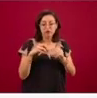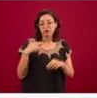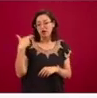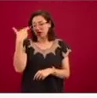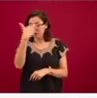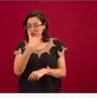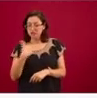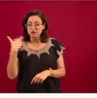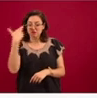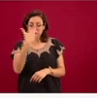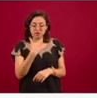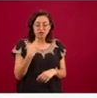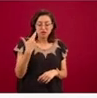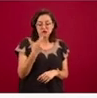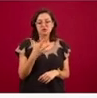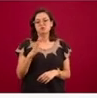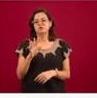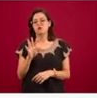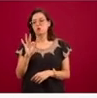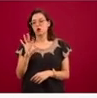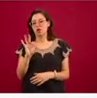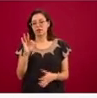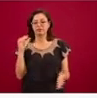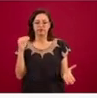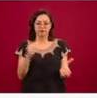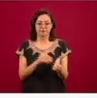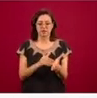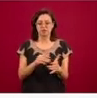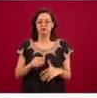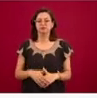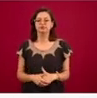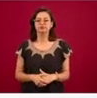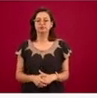24,000 negative cases. Unfortunately, the death toll is